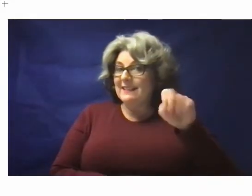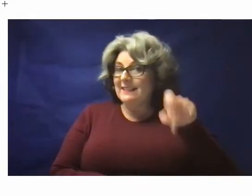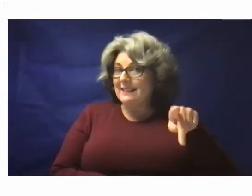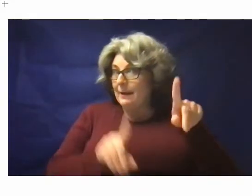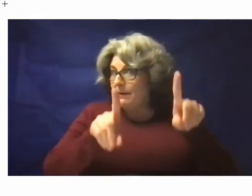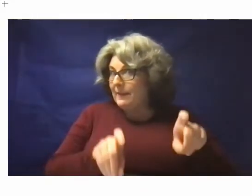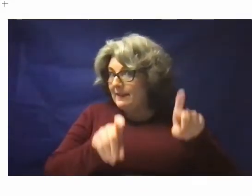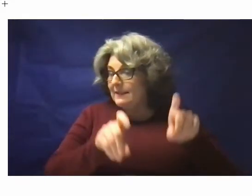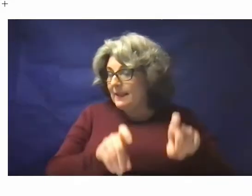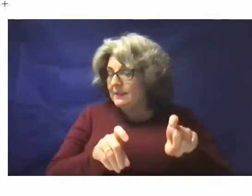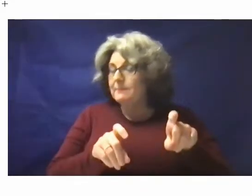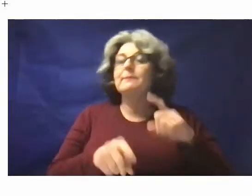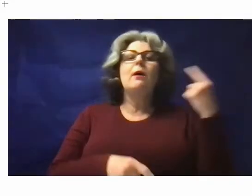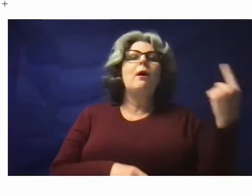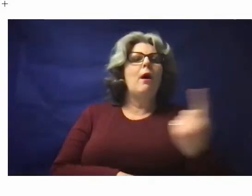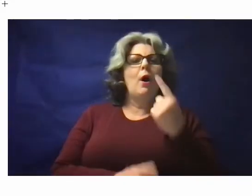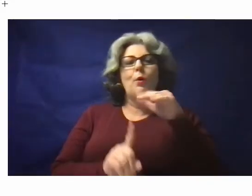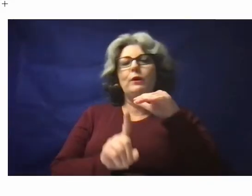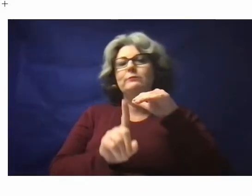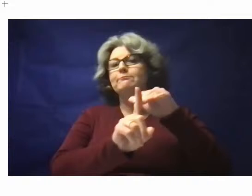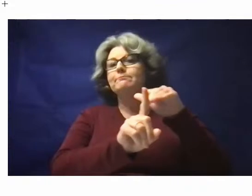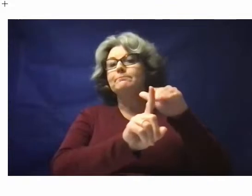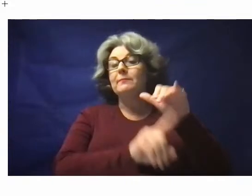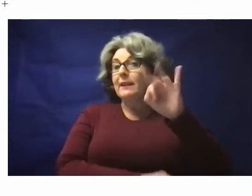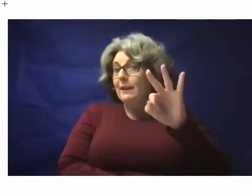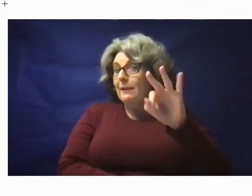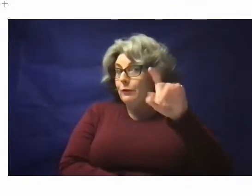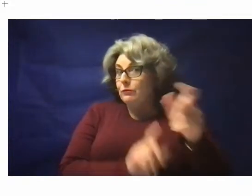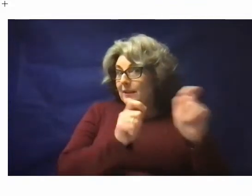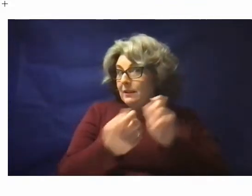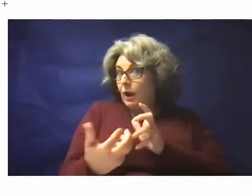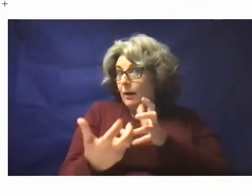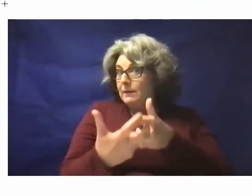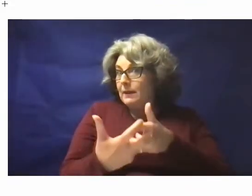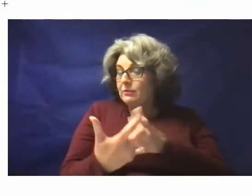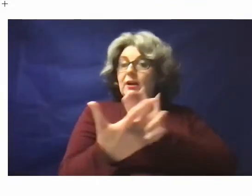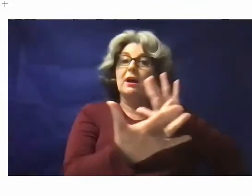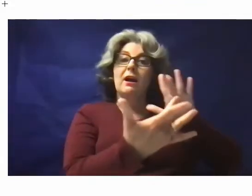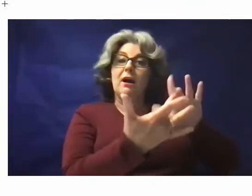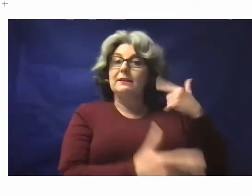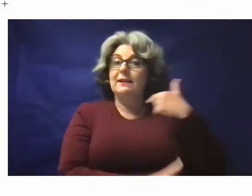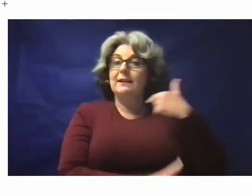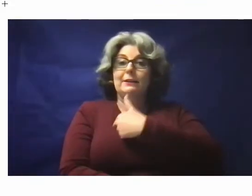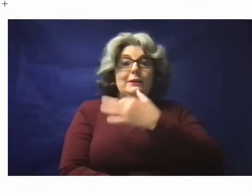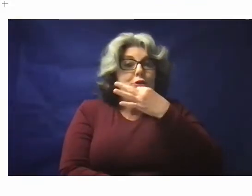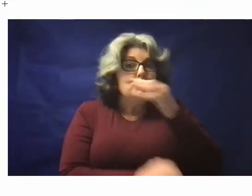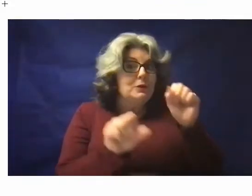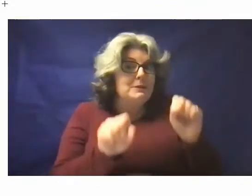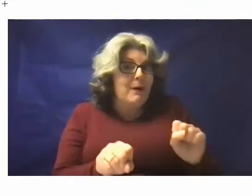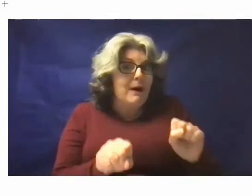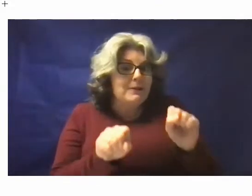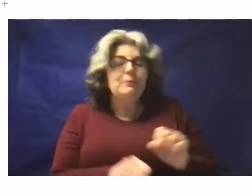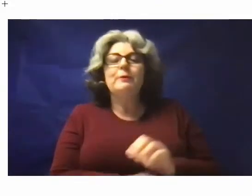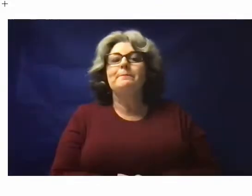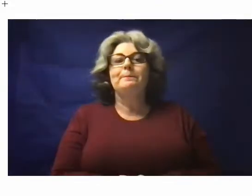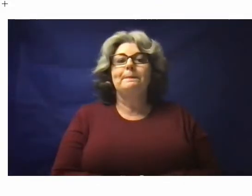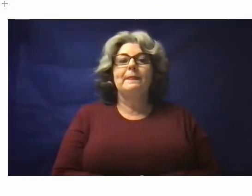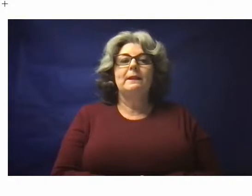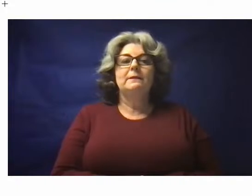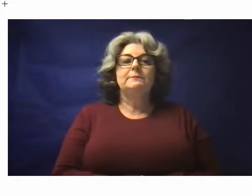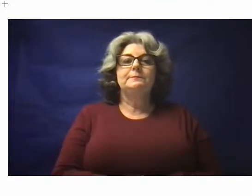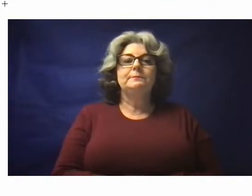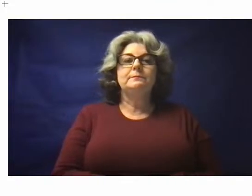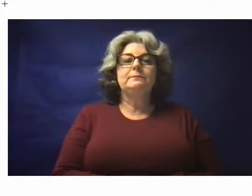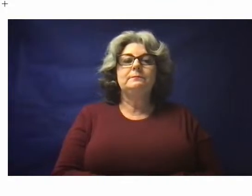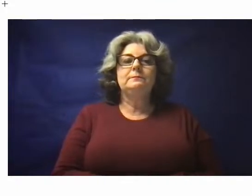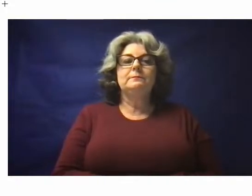you will always be reminded that if you need accommodation, please contact us as soon as possible. Even if during the